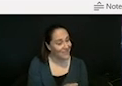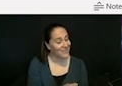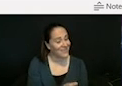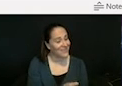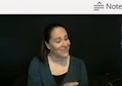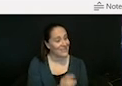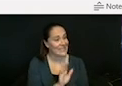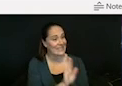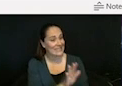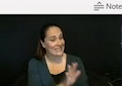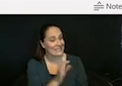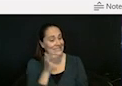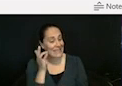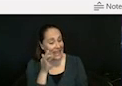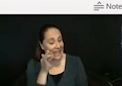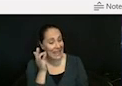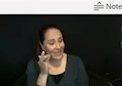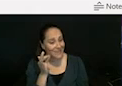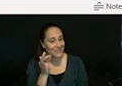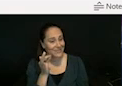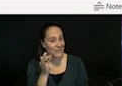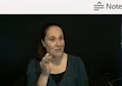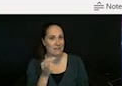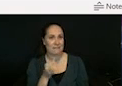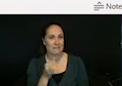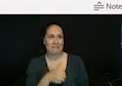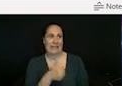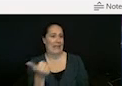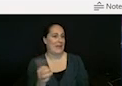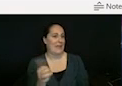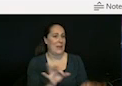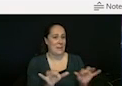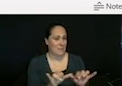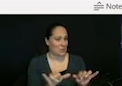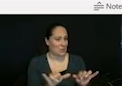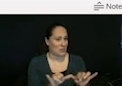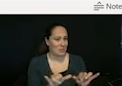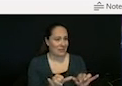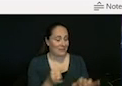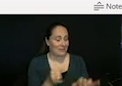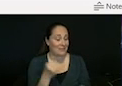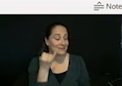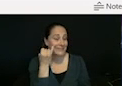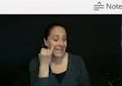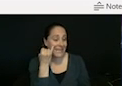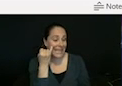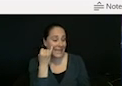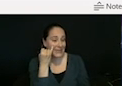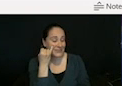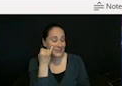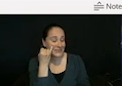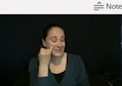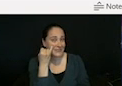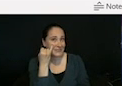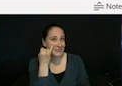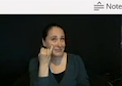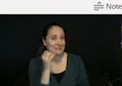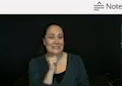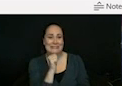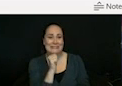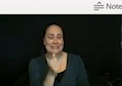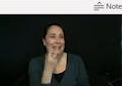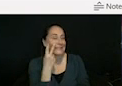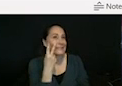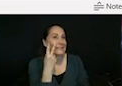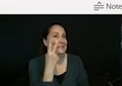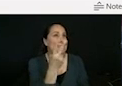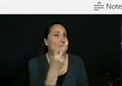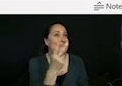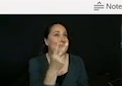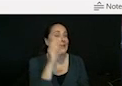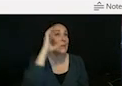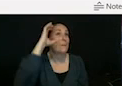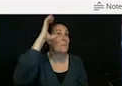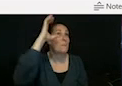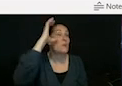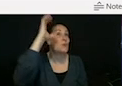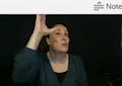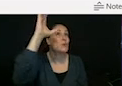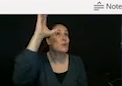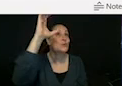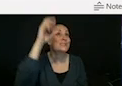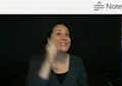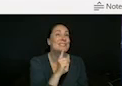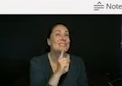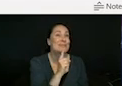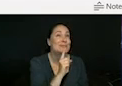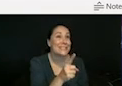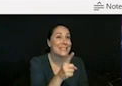or any measurement is, if you don't see the moon, is the moon really there? Although my favorite comeback to that was when Penny